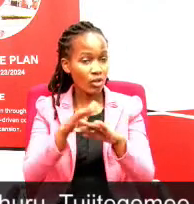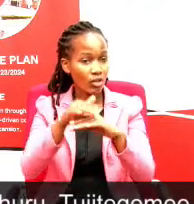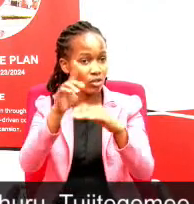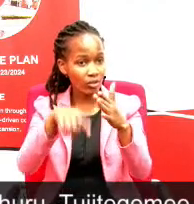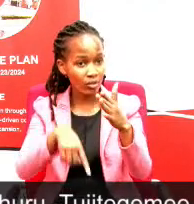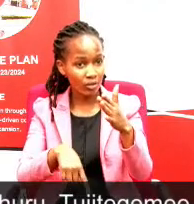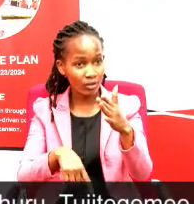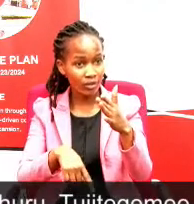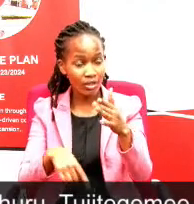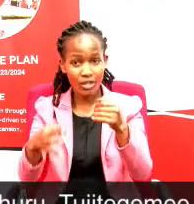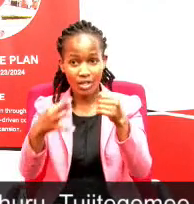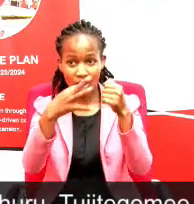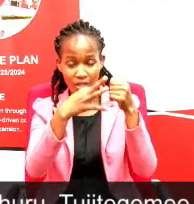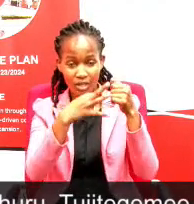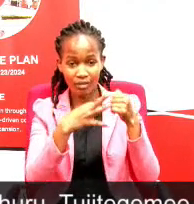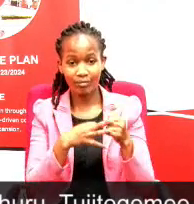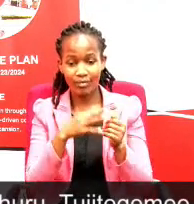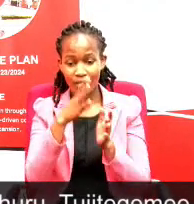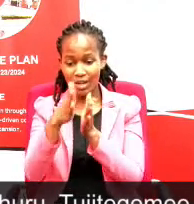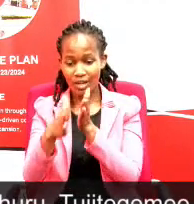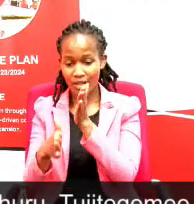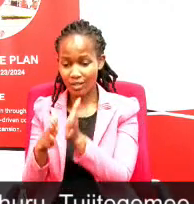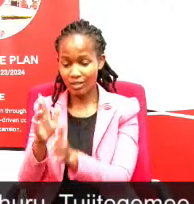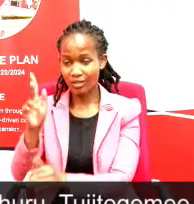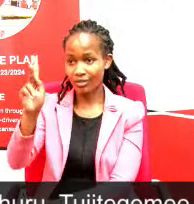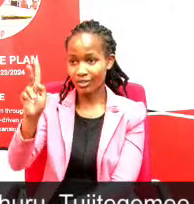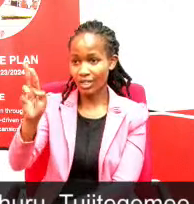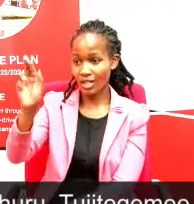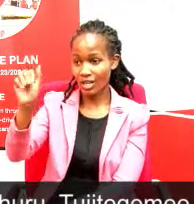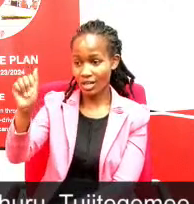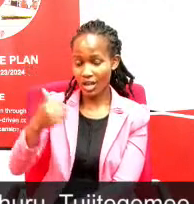on the 8th corporate plan of Kra.